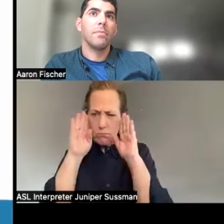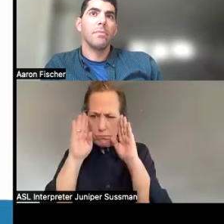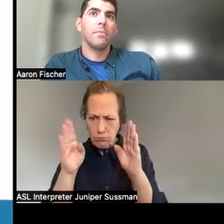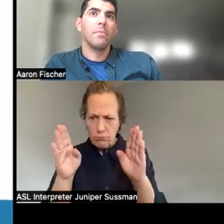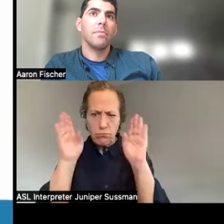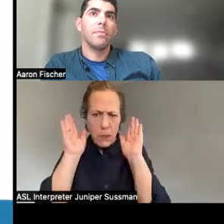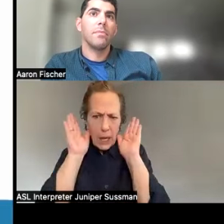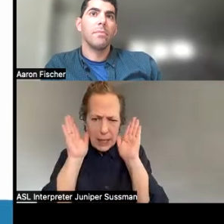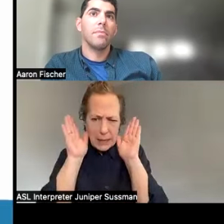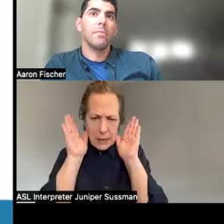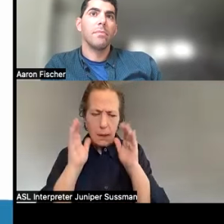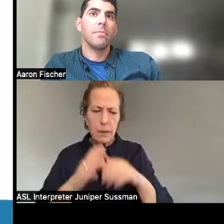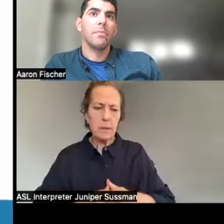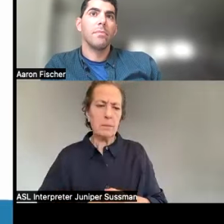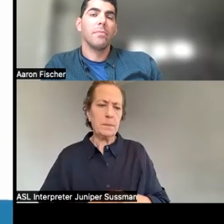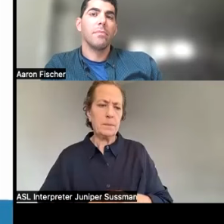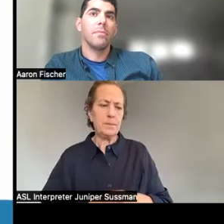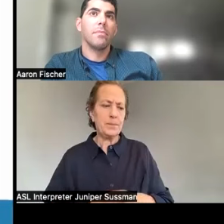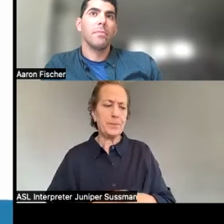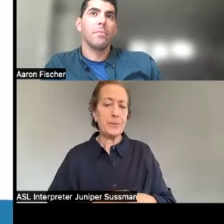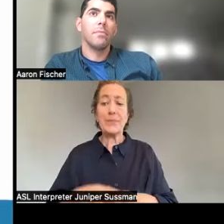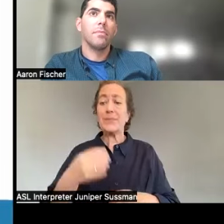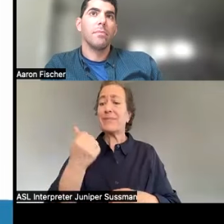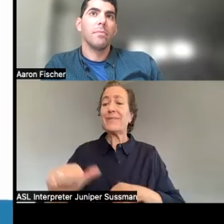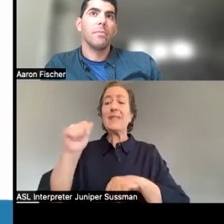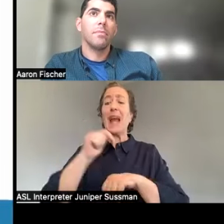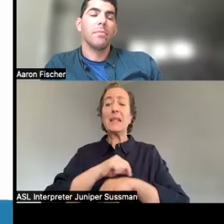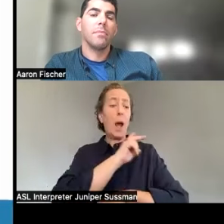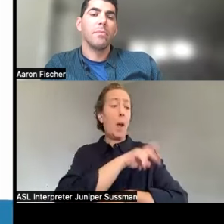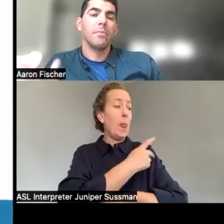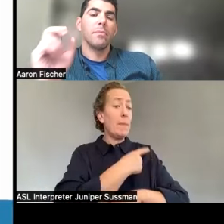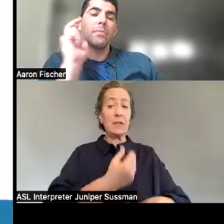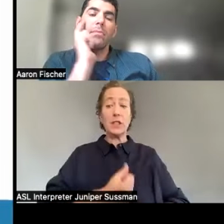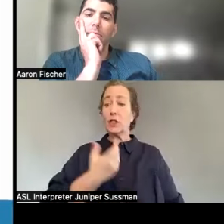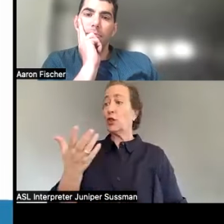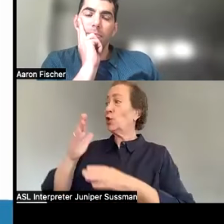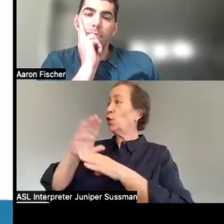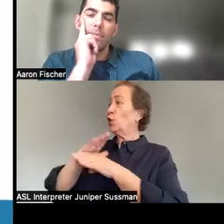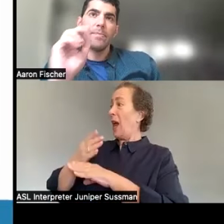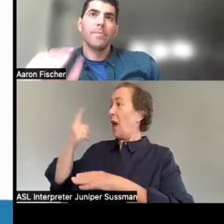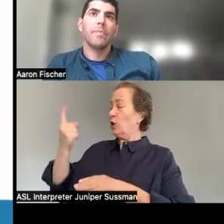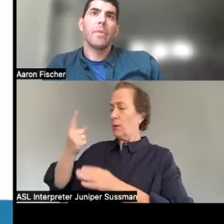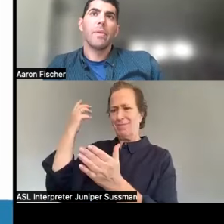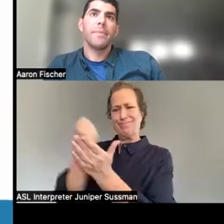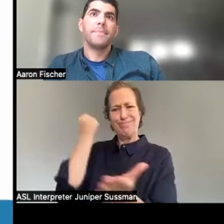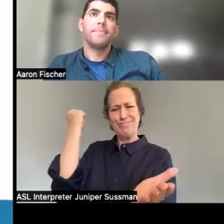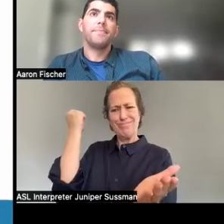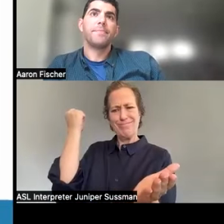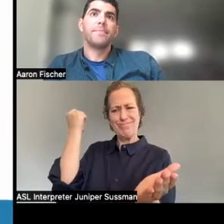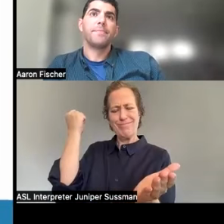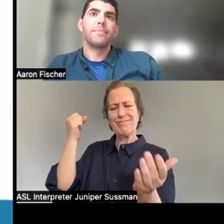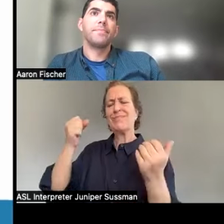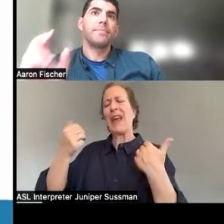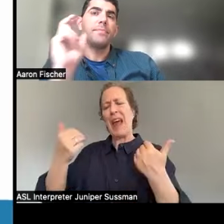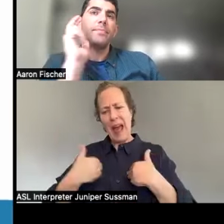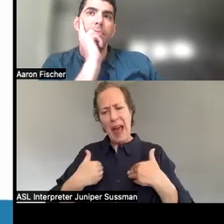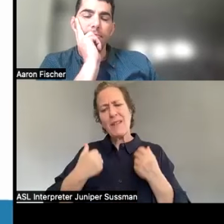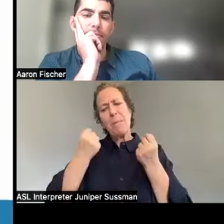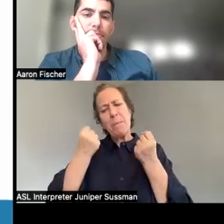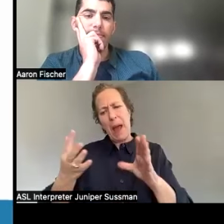screening everywhere that the patient opens up and shares with staff. There are multiple opportunities for this, and